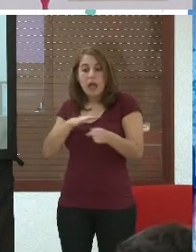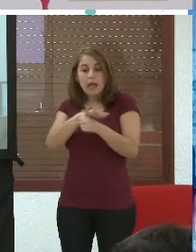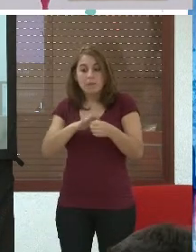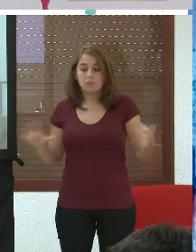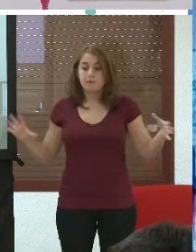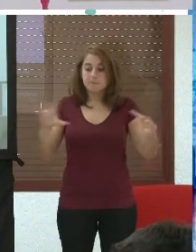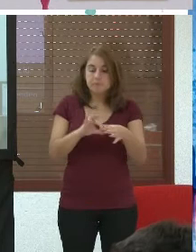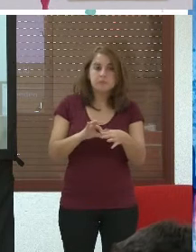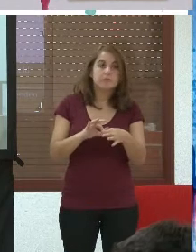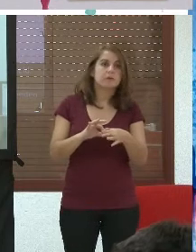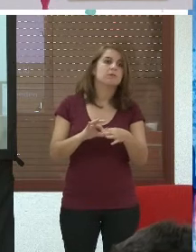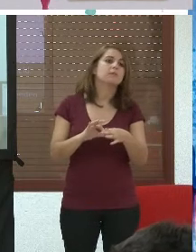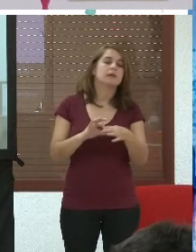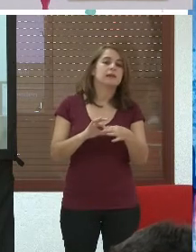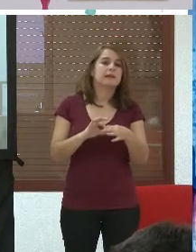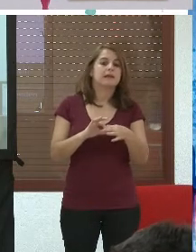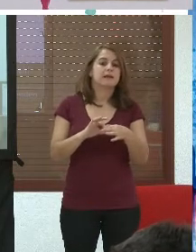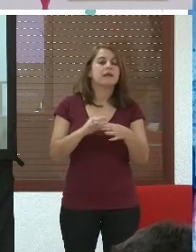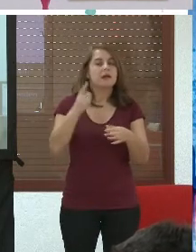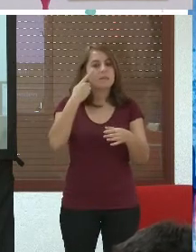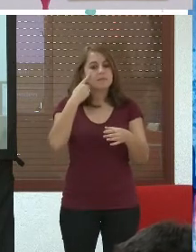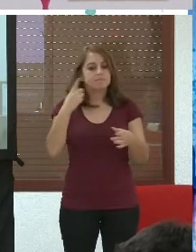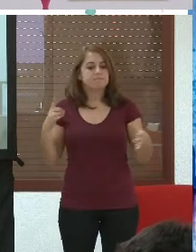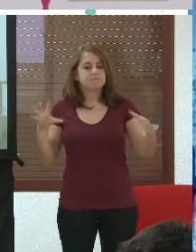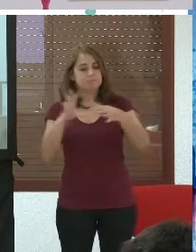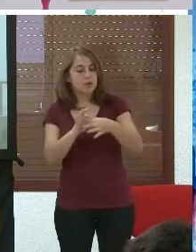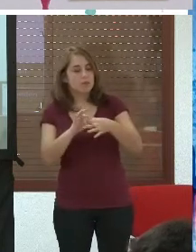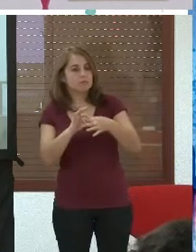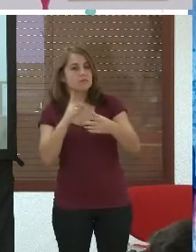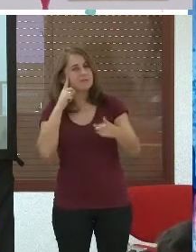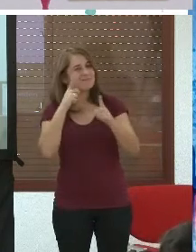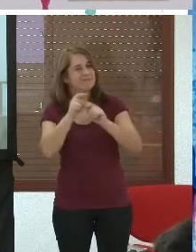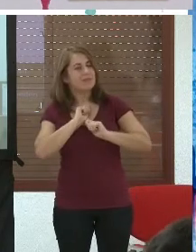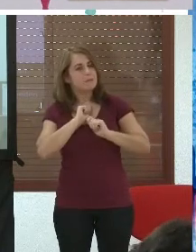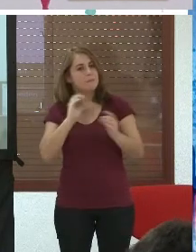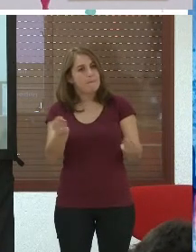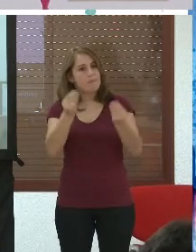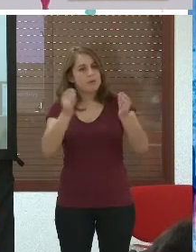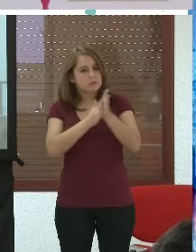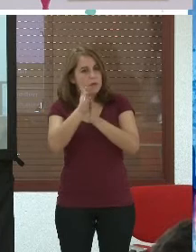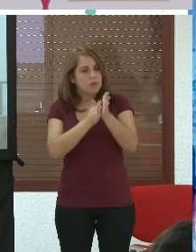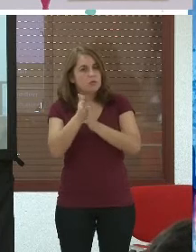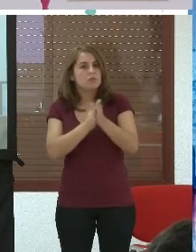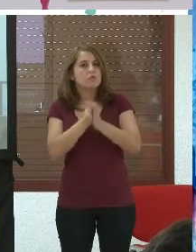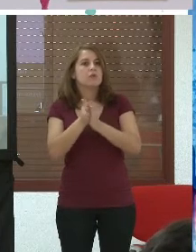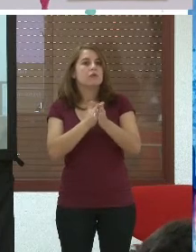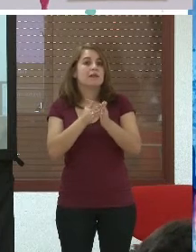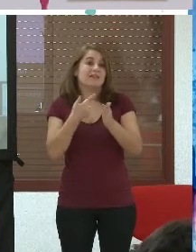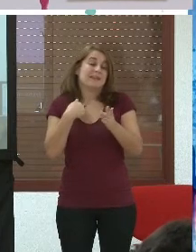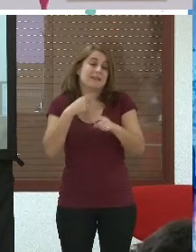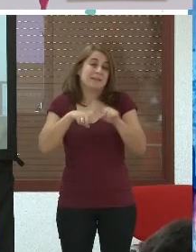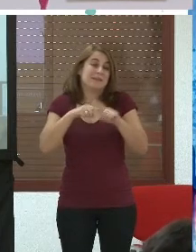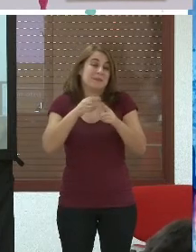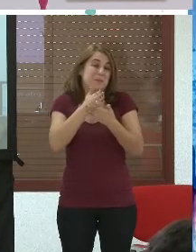an electrode in a different region, and this overlapping allow us to improve the stimulation strategy and